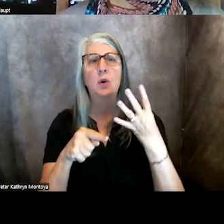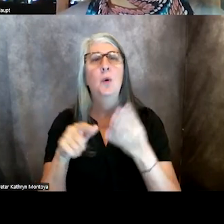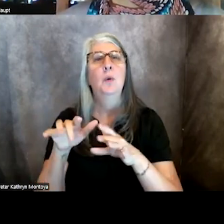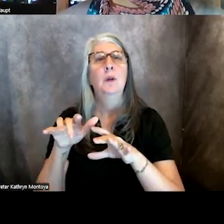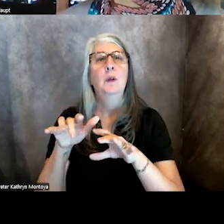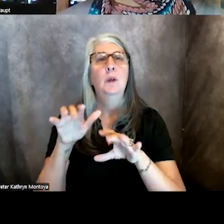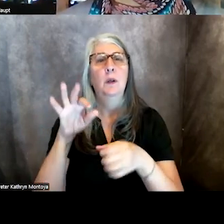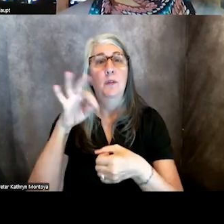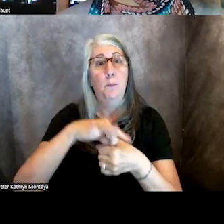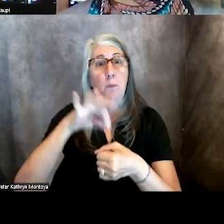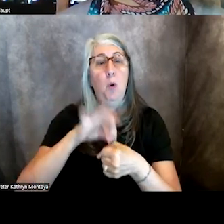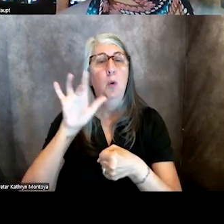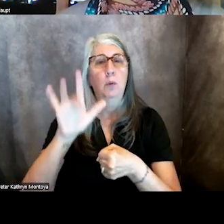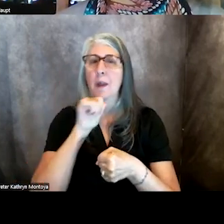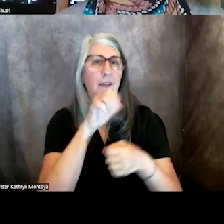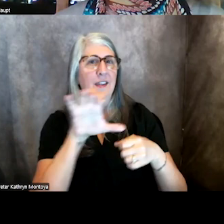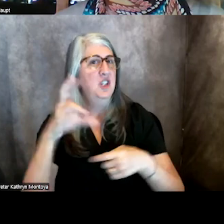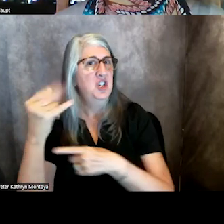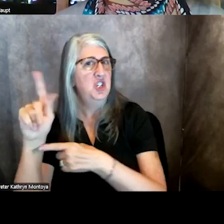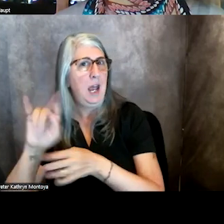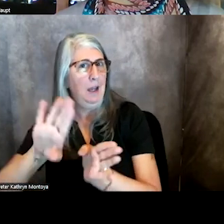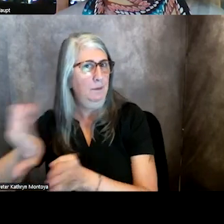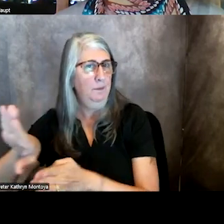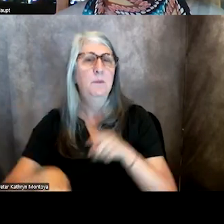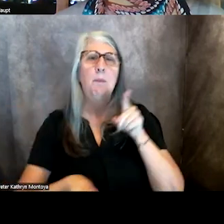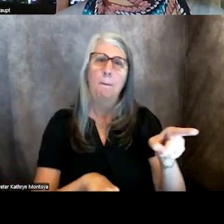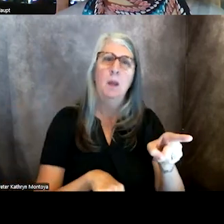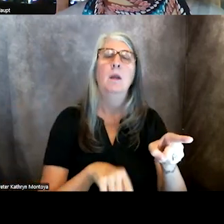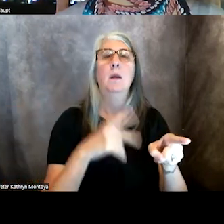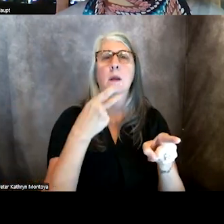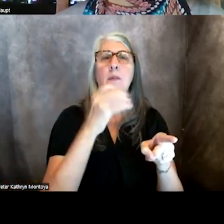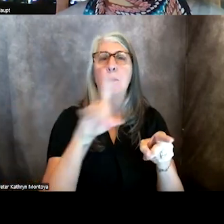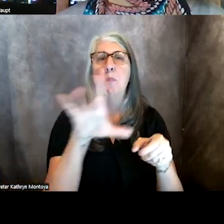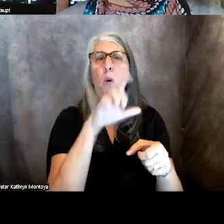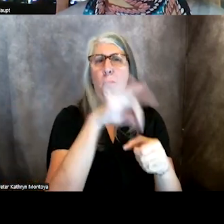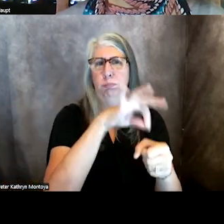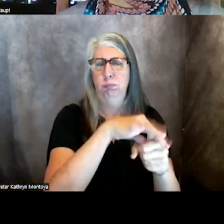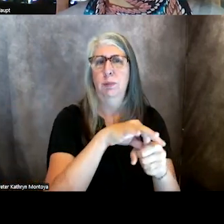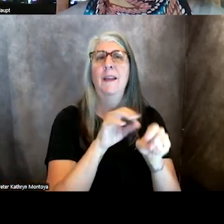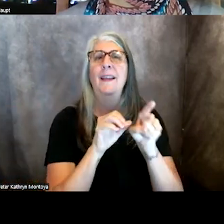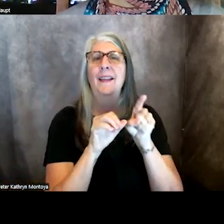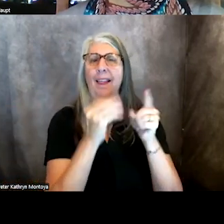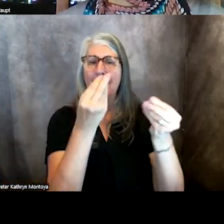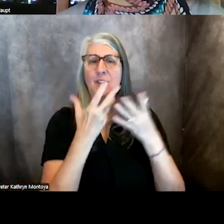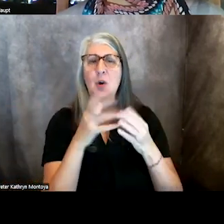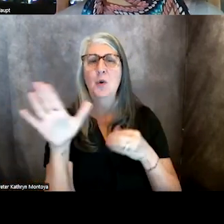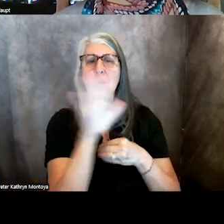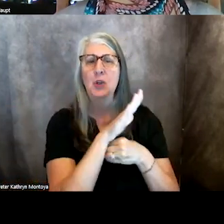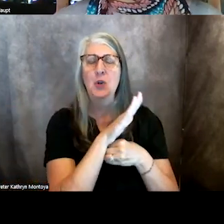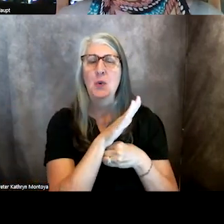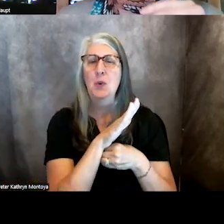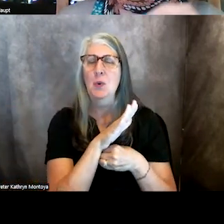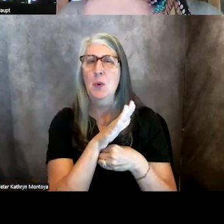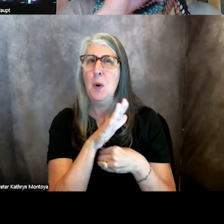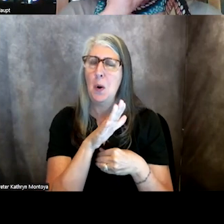that poll, not in the chat box, and let's see what we come up with as an audience. We normally have a very